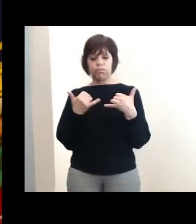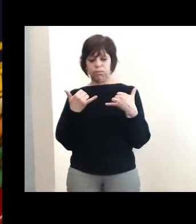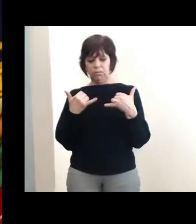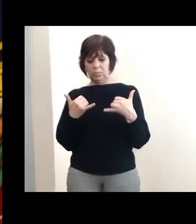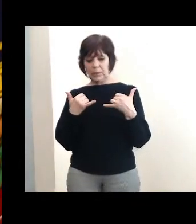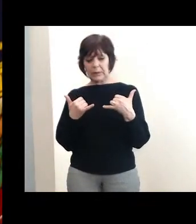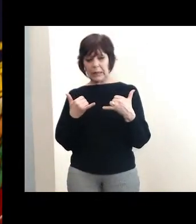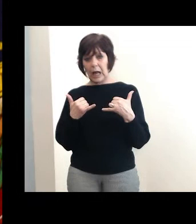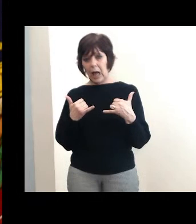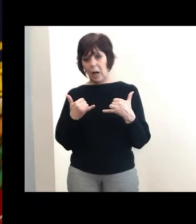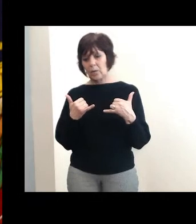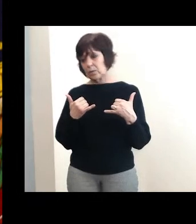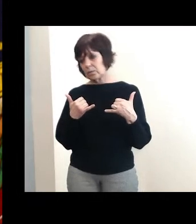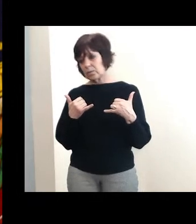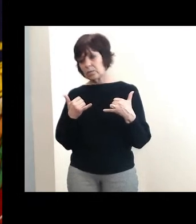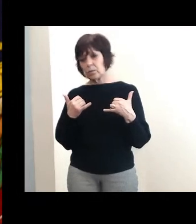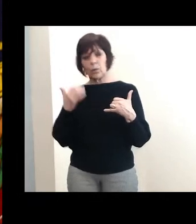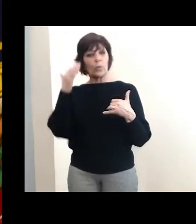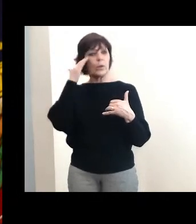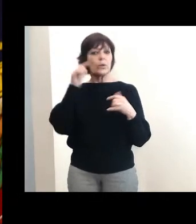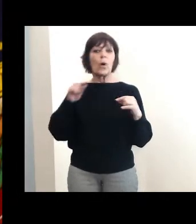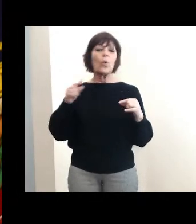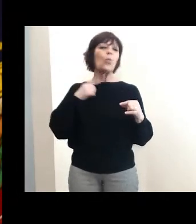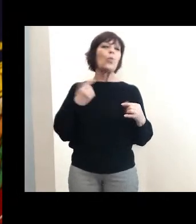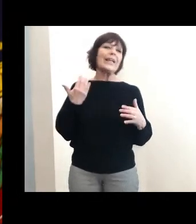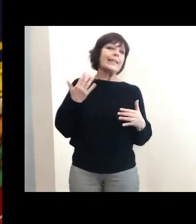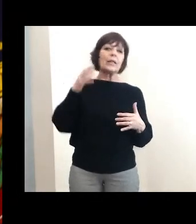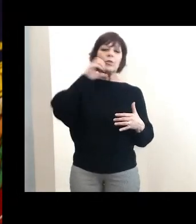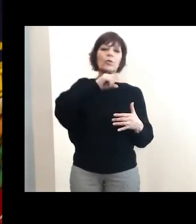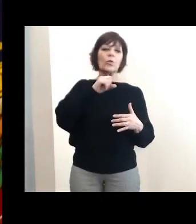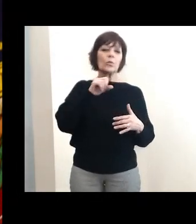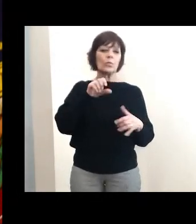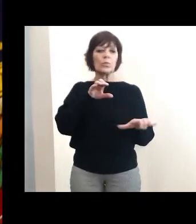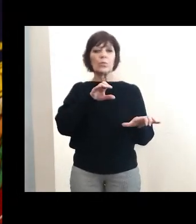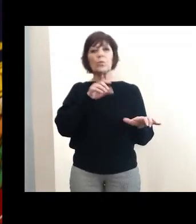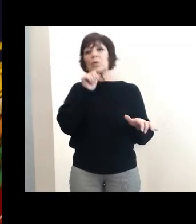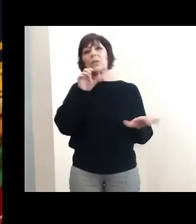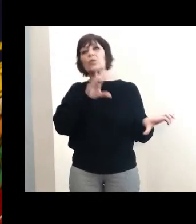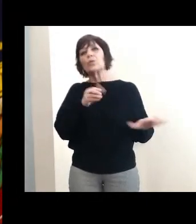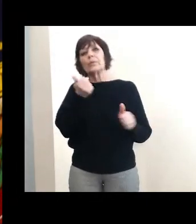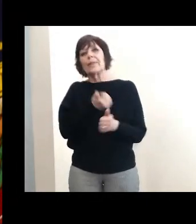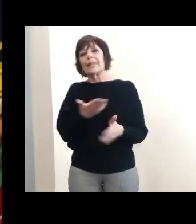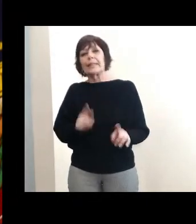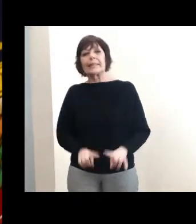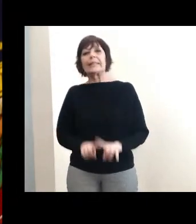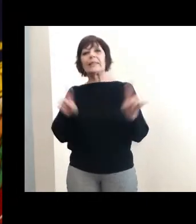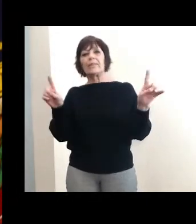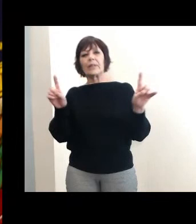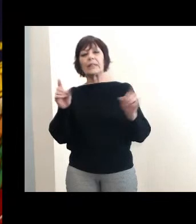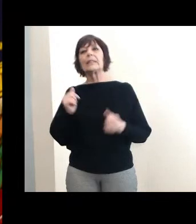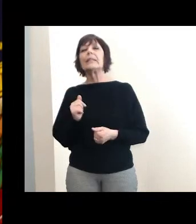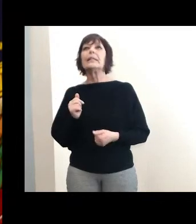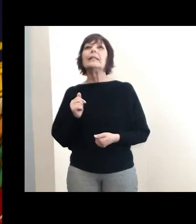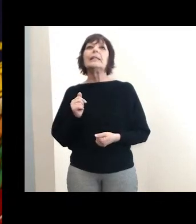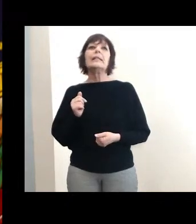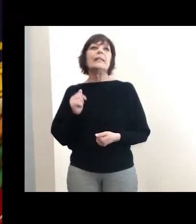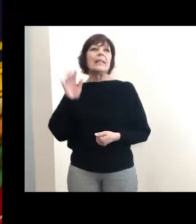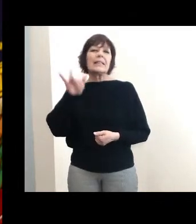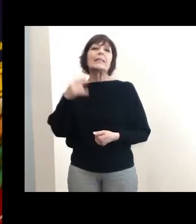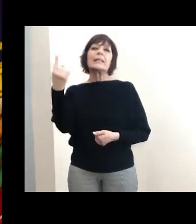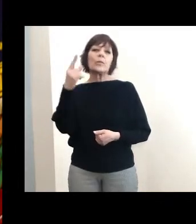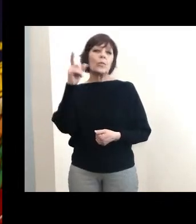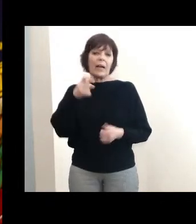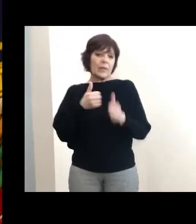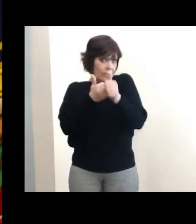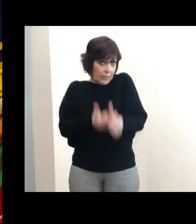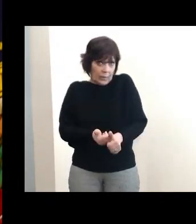that the variants in our region, as I said, we've assumed it was here no matter what. There was a case out of Niagara County. It is something we have to